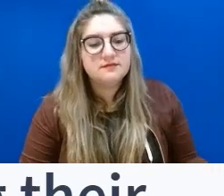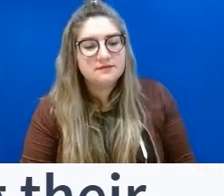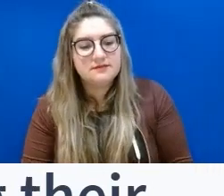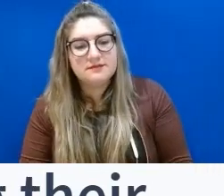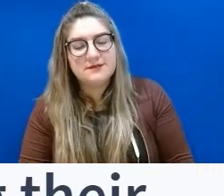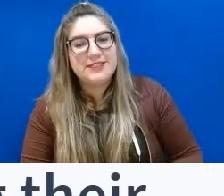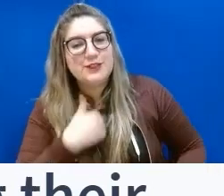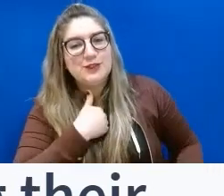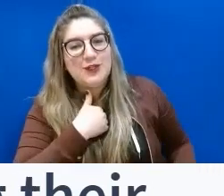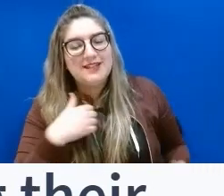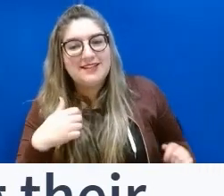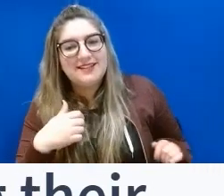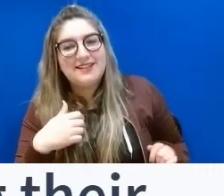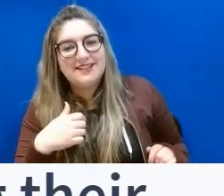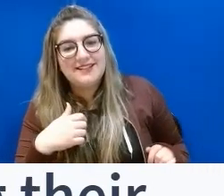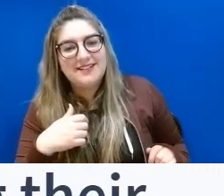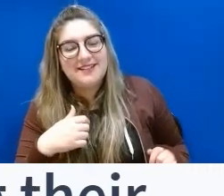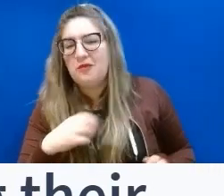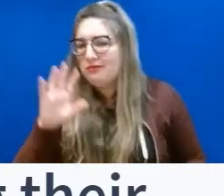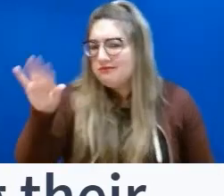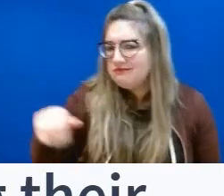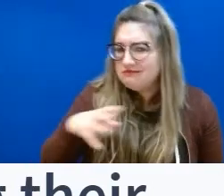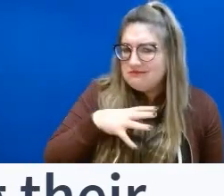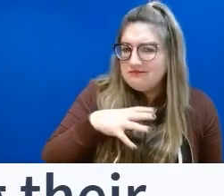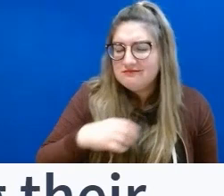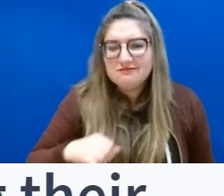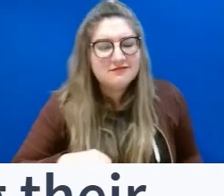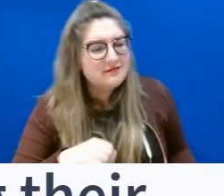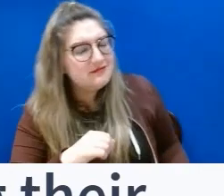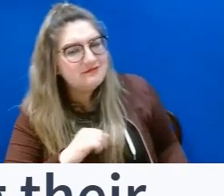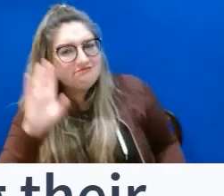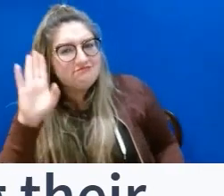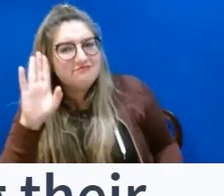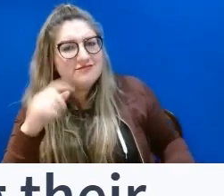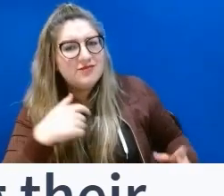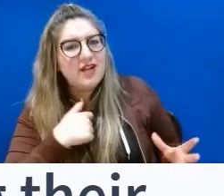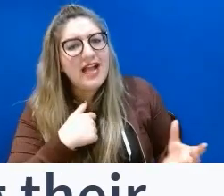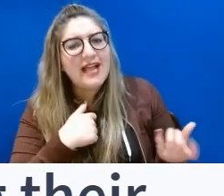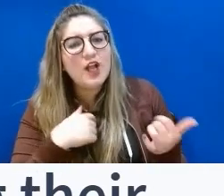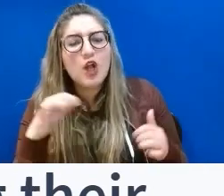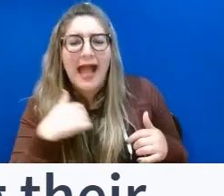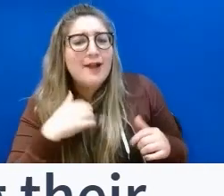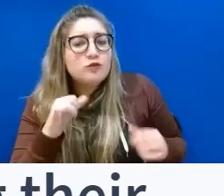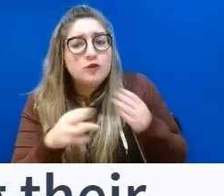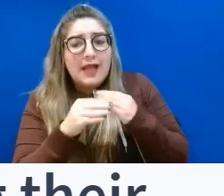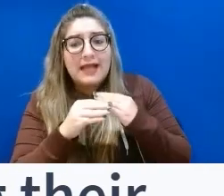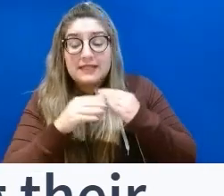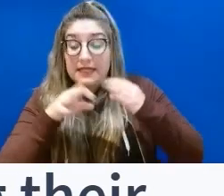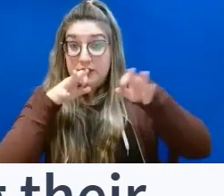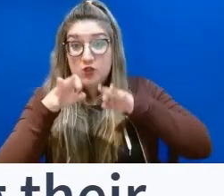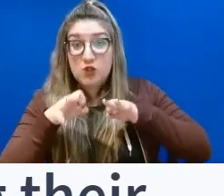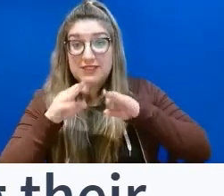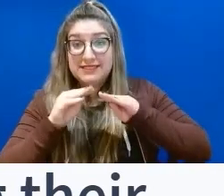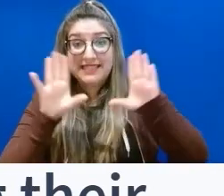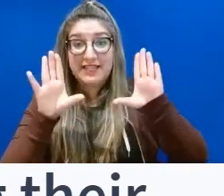Sorry. Oh, you're good. Yeah, with money, I'm also had added these unclear instructions. I think everything is about these